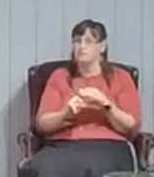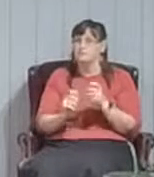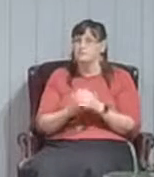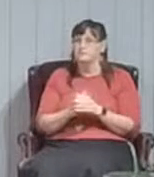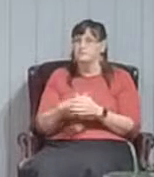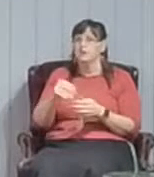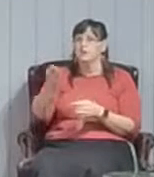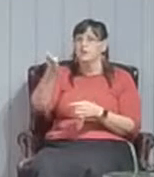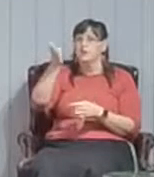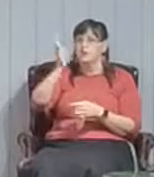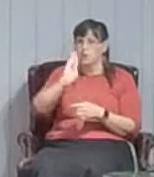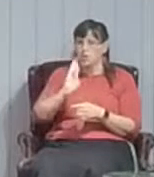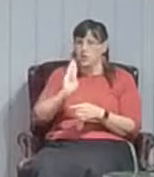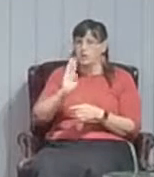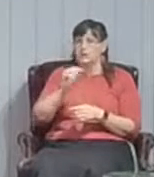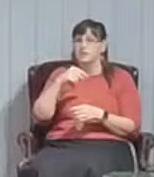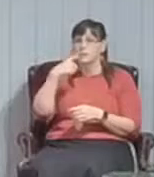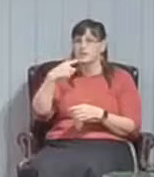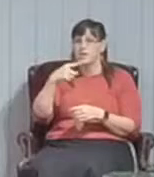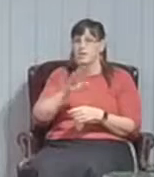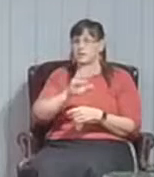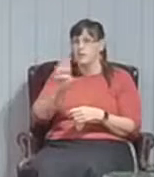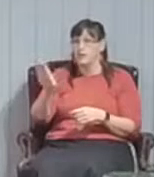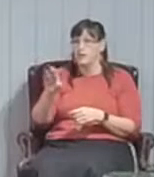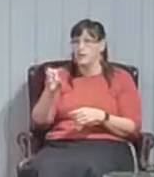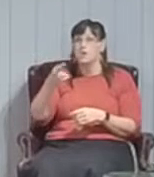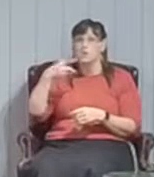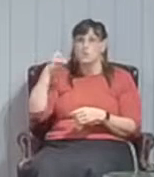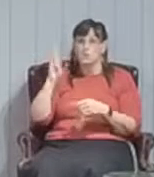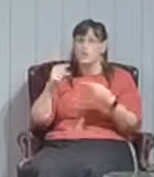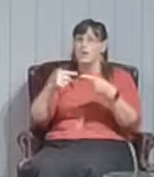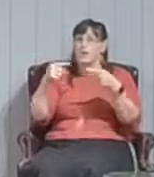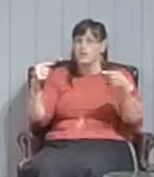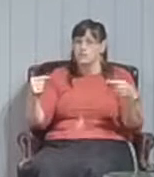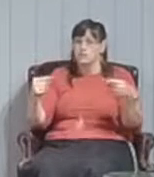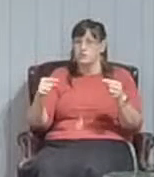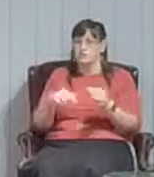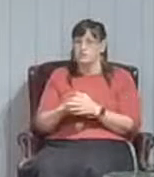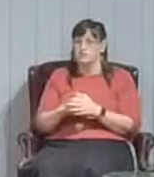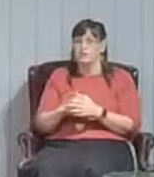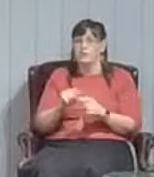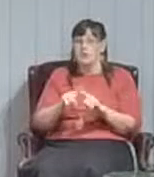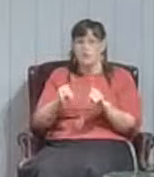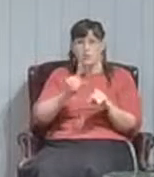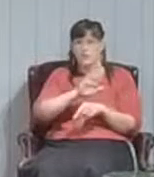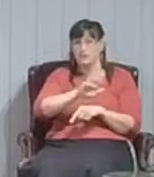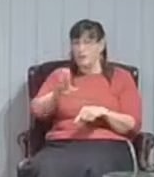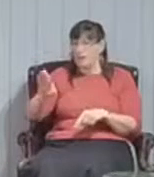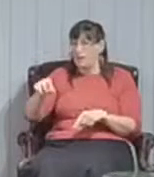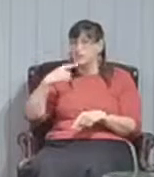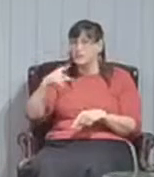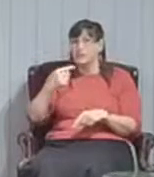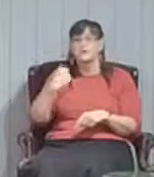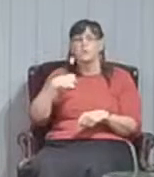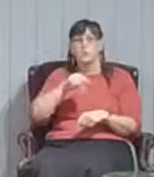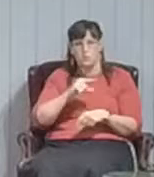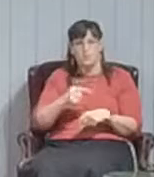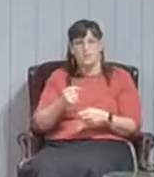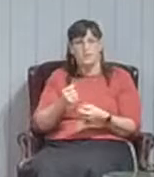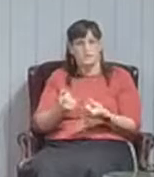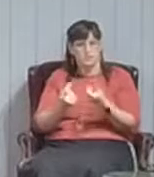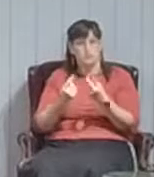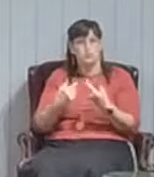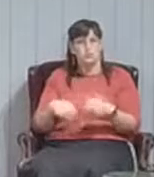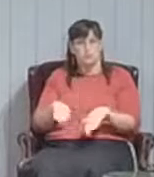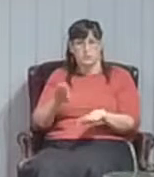themselves. God said, though, God's word says they were adversaries. What they said about them, here's what they said about themselves. They said, number one, we do sacrifice to God.